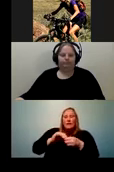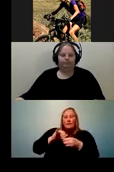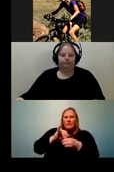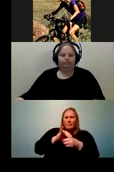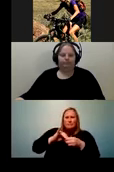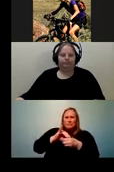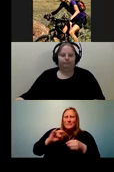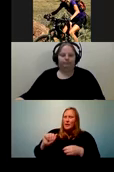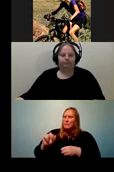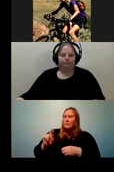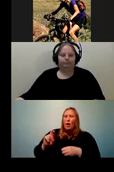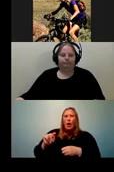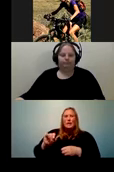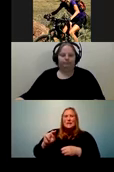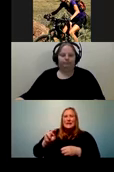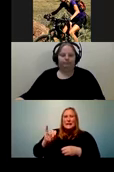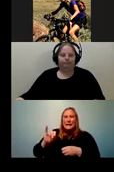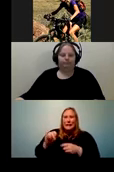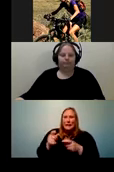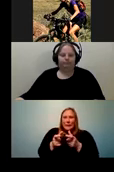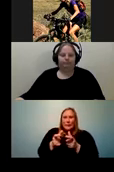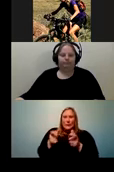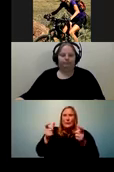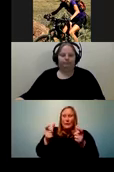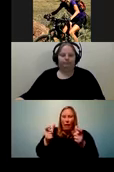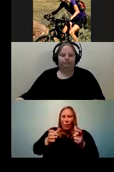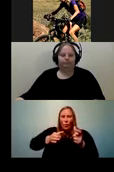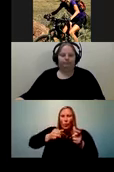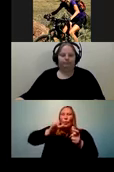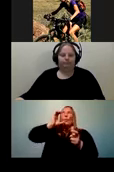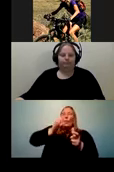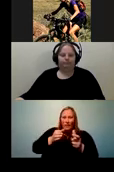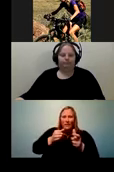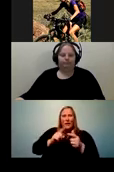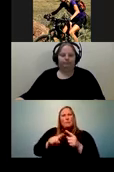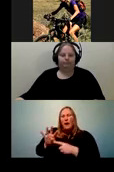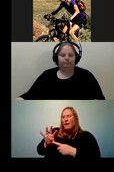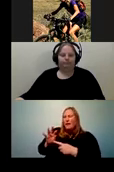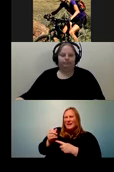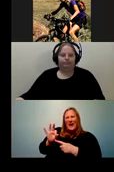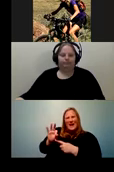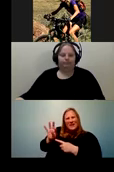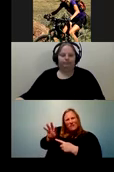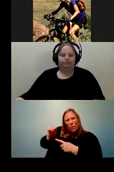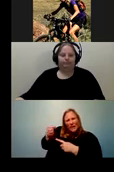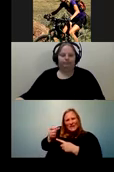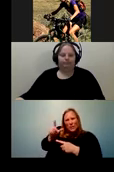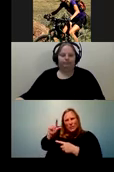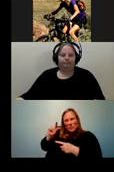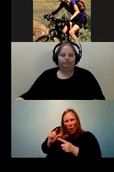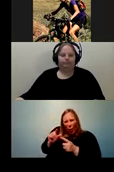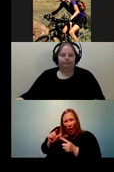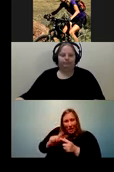you could almost swim in it, right? But even in the 40s, when they were tiny, 10 is a